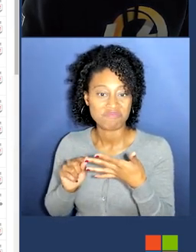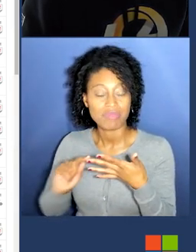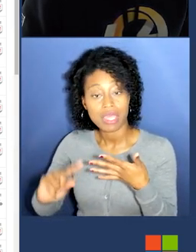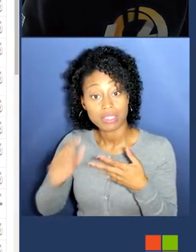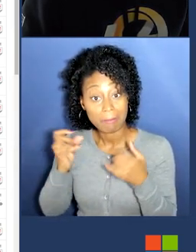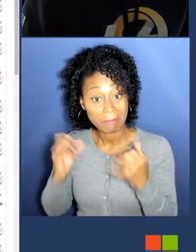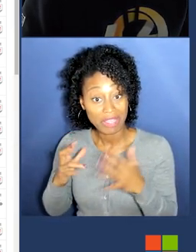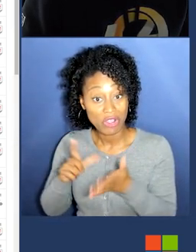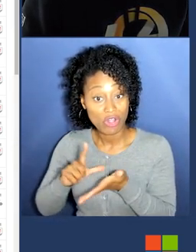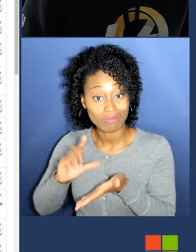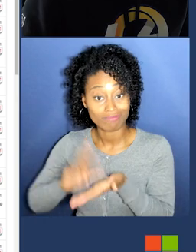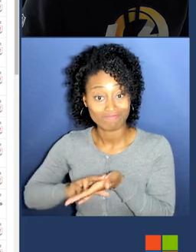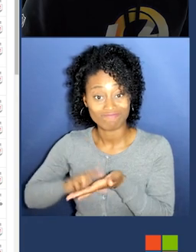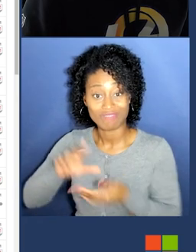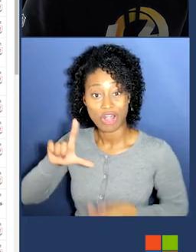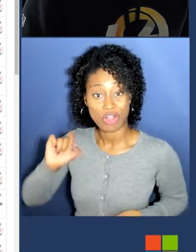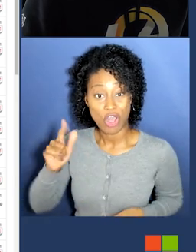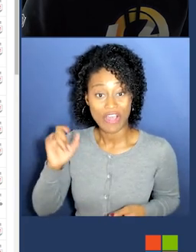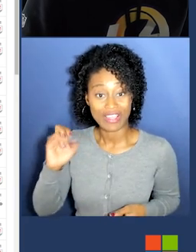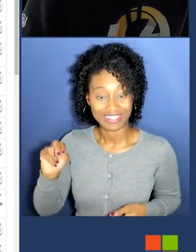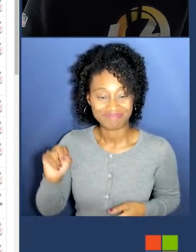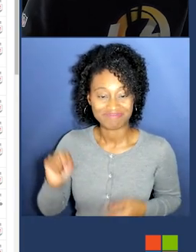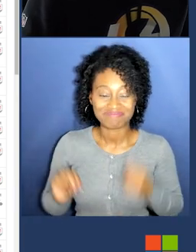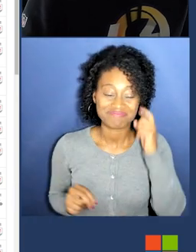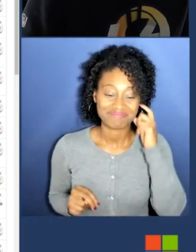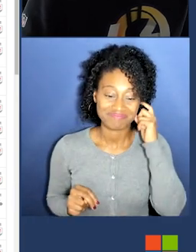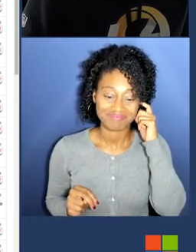in. Then